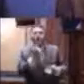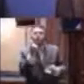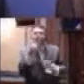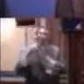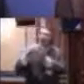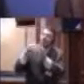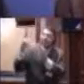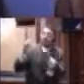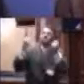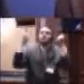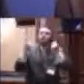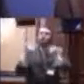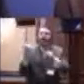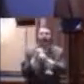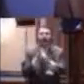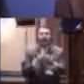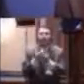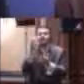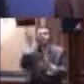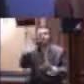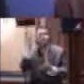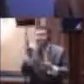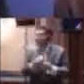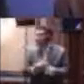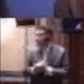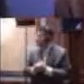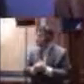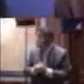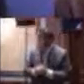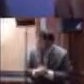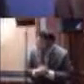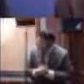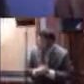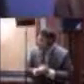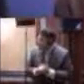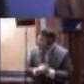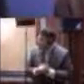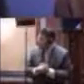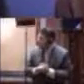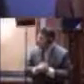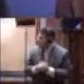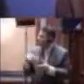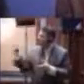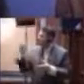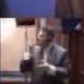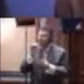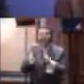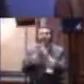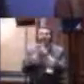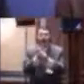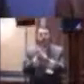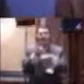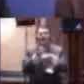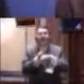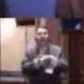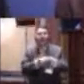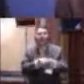The issue of the electoral system and processes was also discussed and